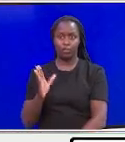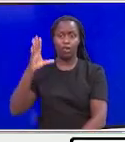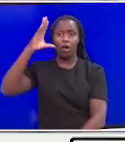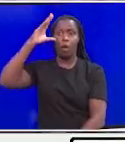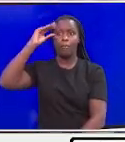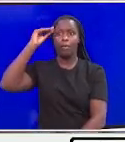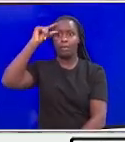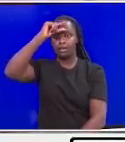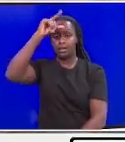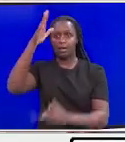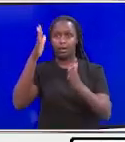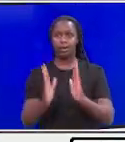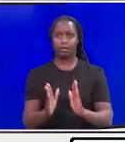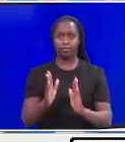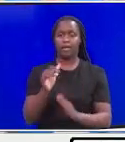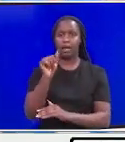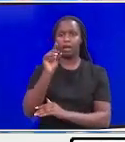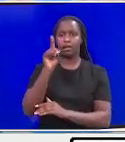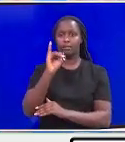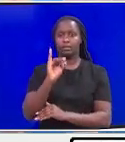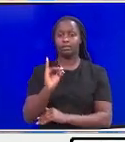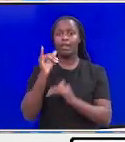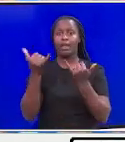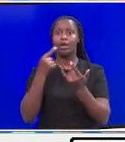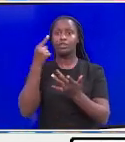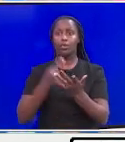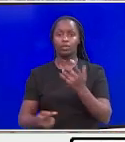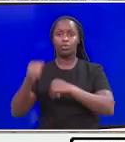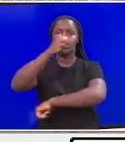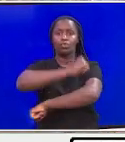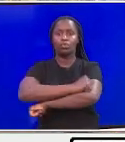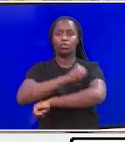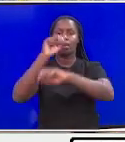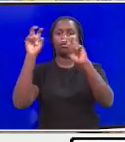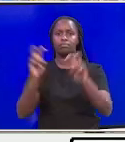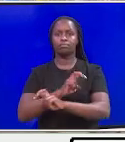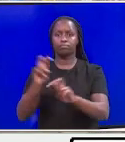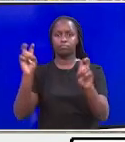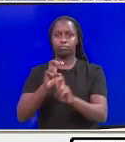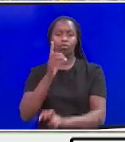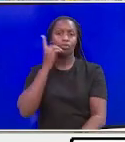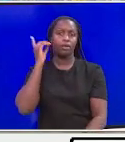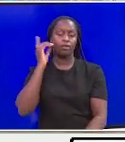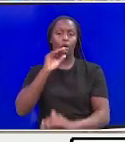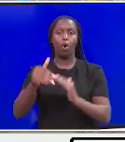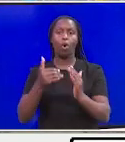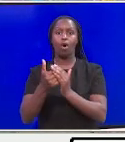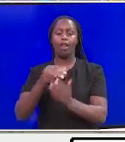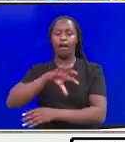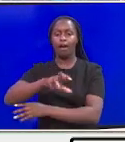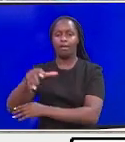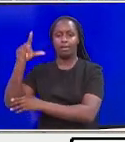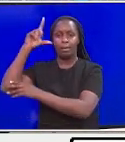Mombasa's Governor Abdul Swamad Nasir has announced that inspection of the condition of school dormitories in all schools across the